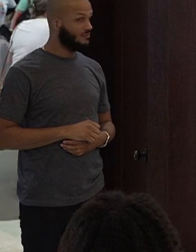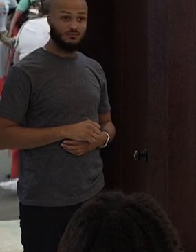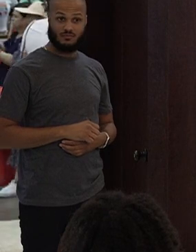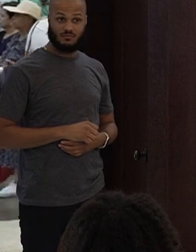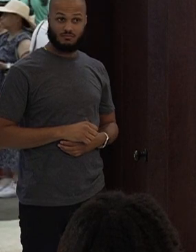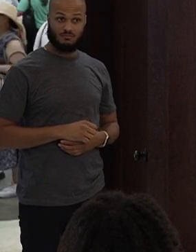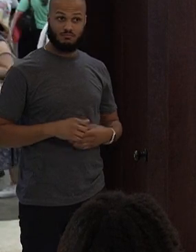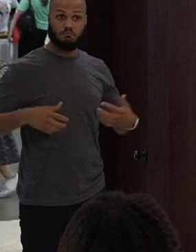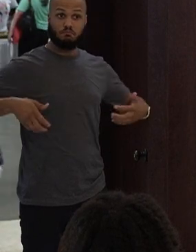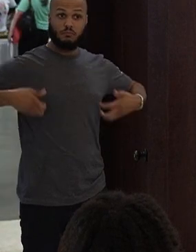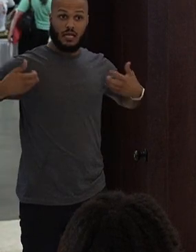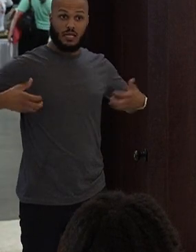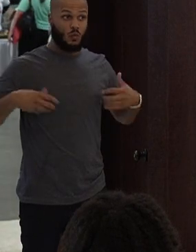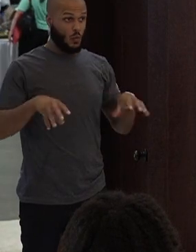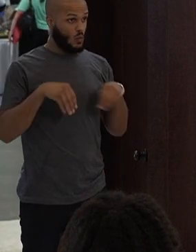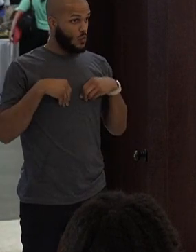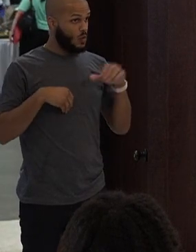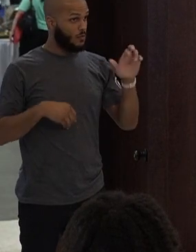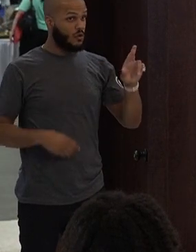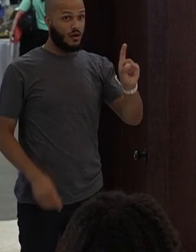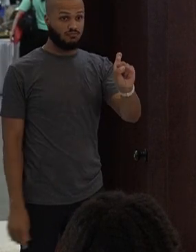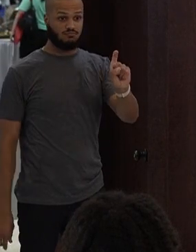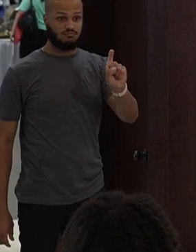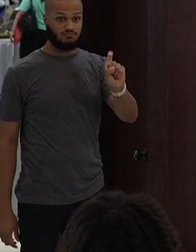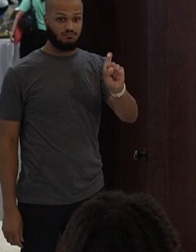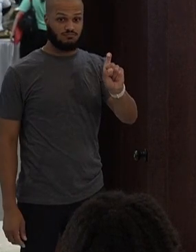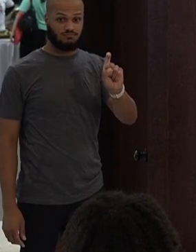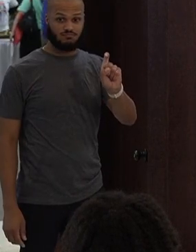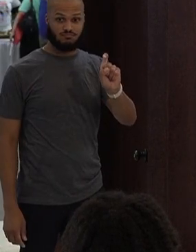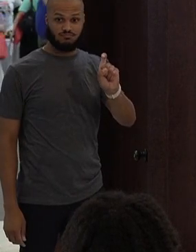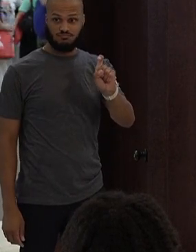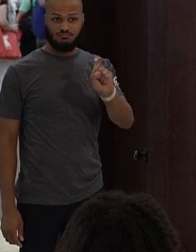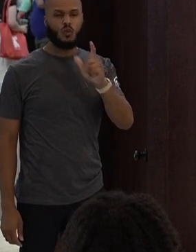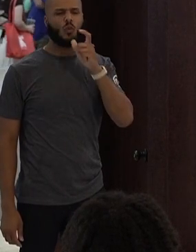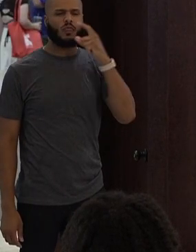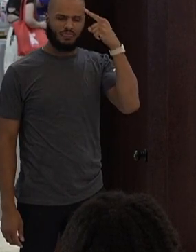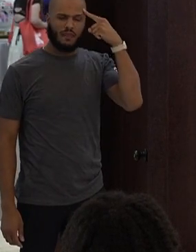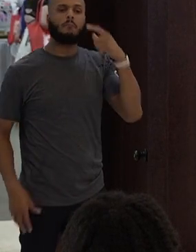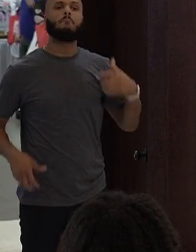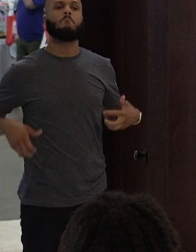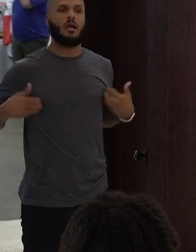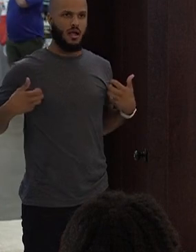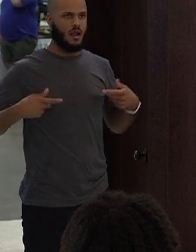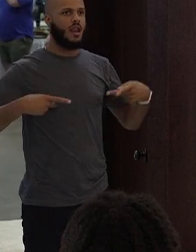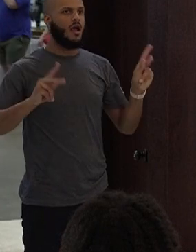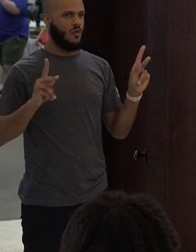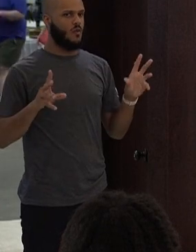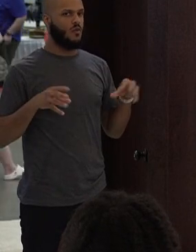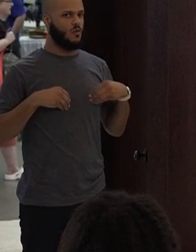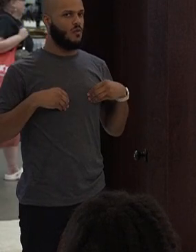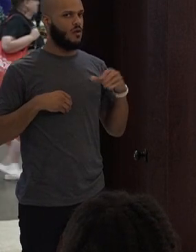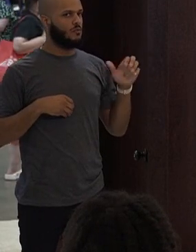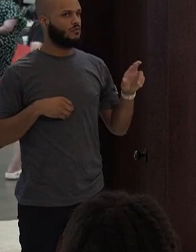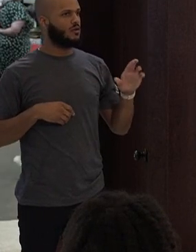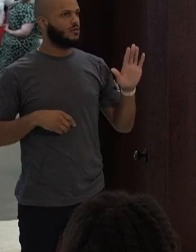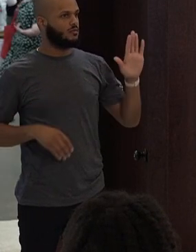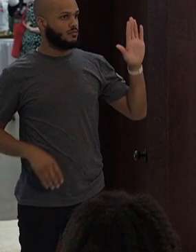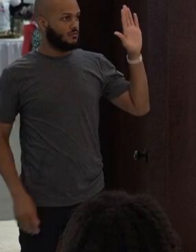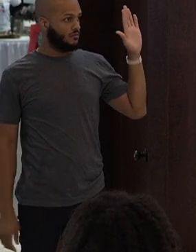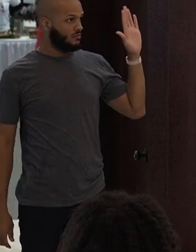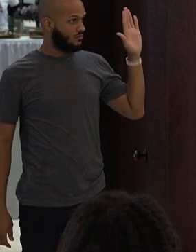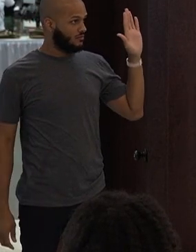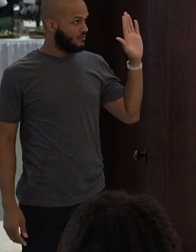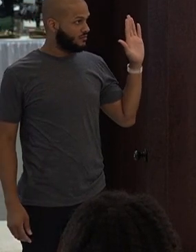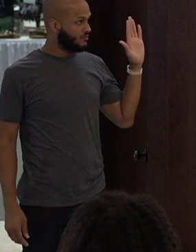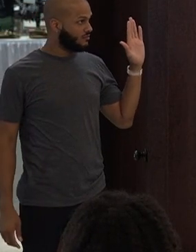Can a monkey own a copyright? What do you think? Anybody who thinks that a monkey can own a copyright? Okay,